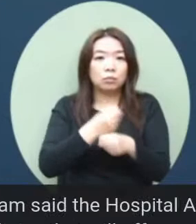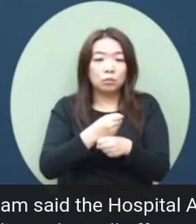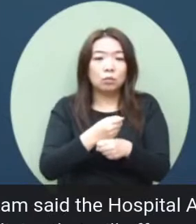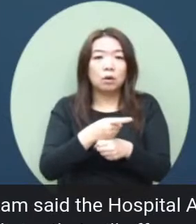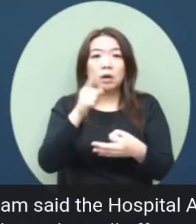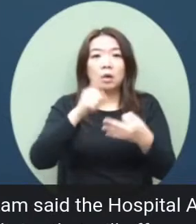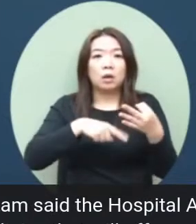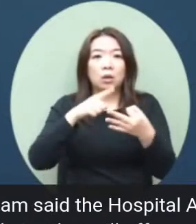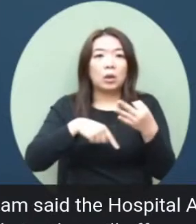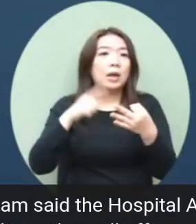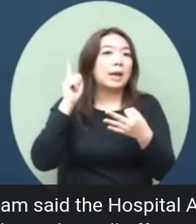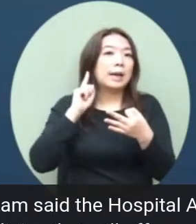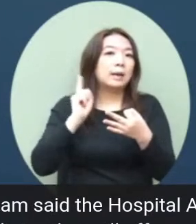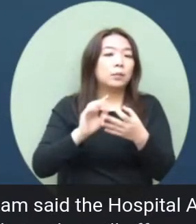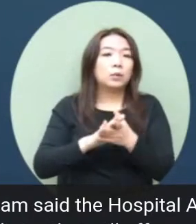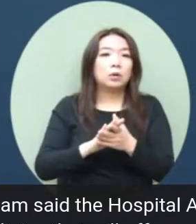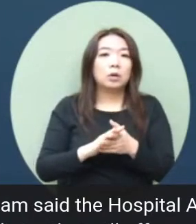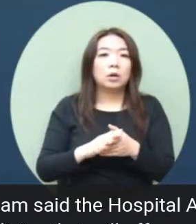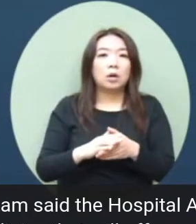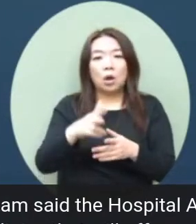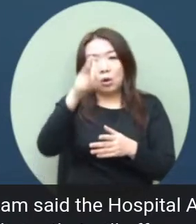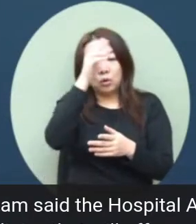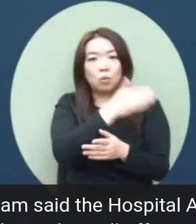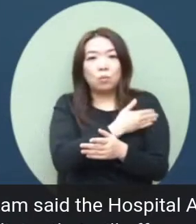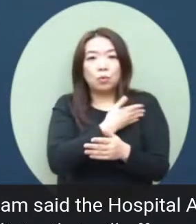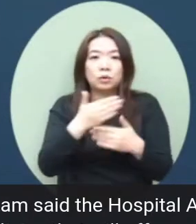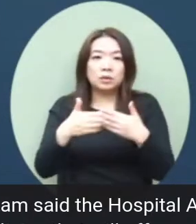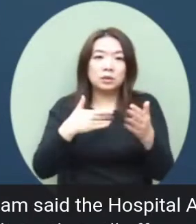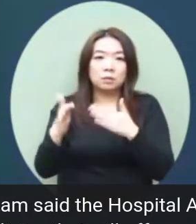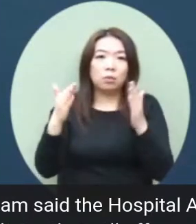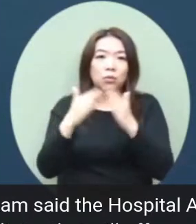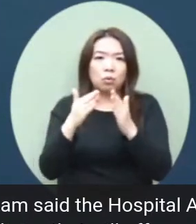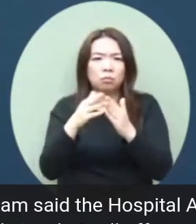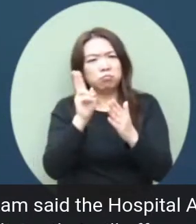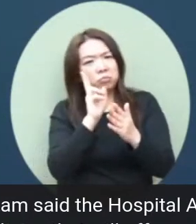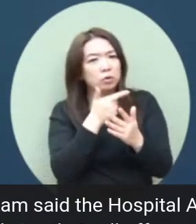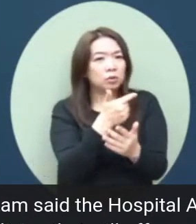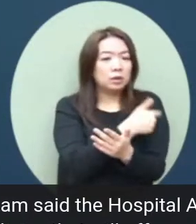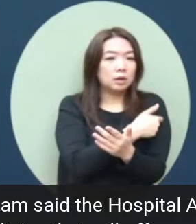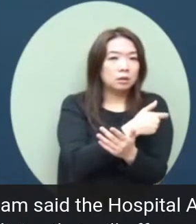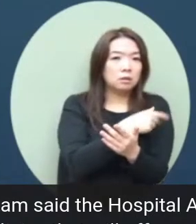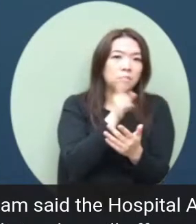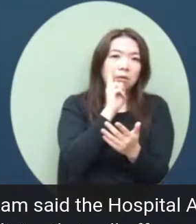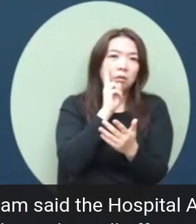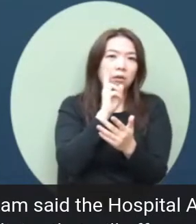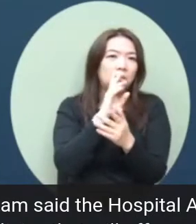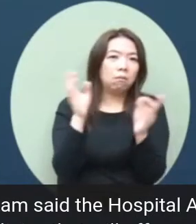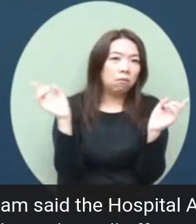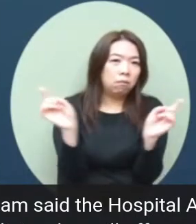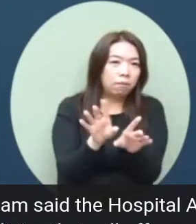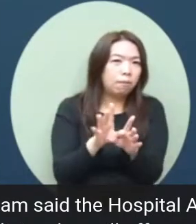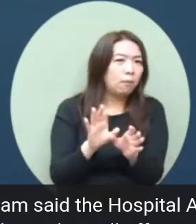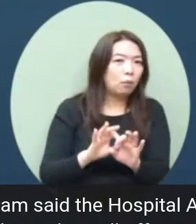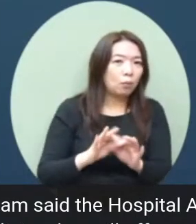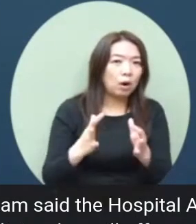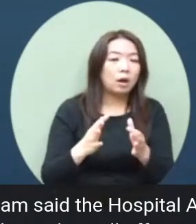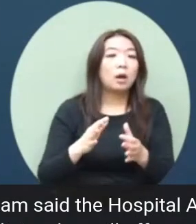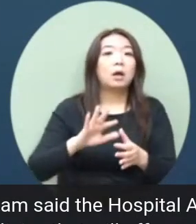Take vaccination as example. In the past year, the Secretary for Civil Service, Mr. Patrick Nip, has